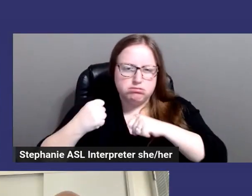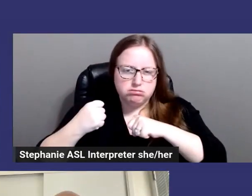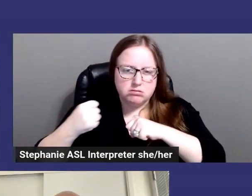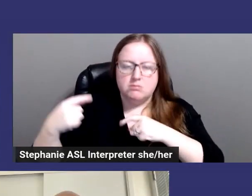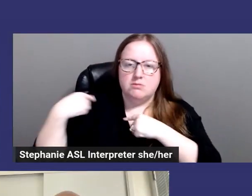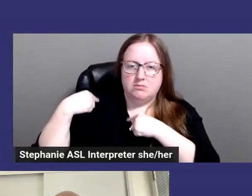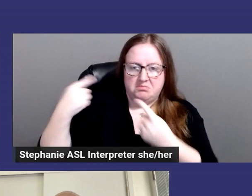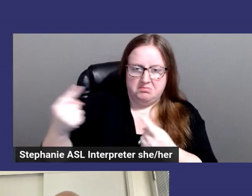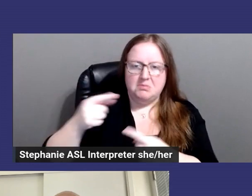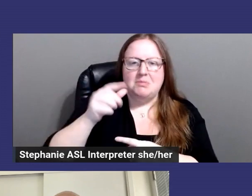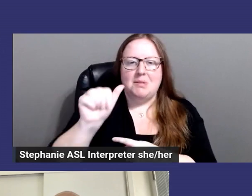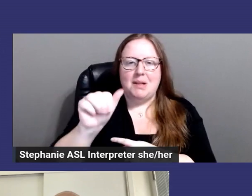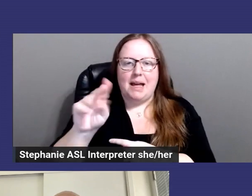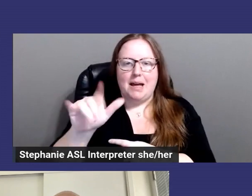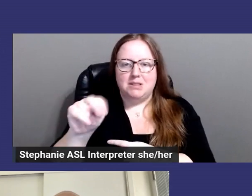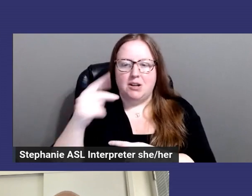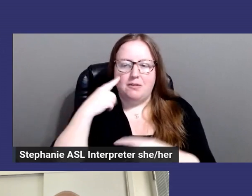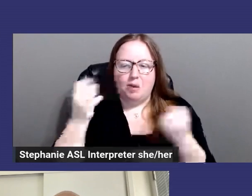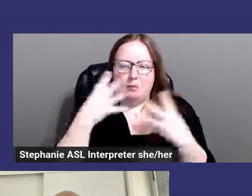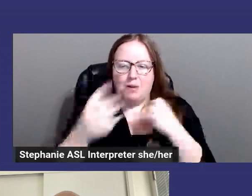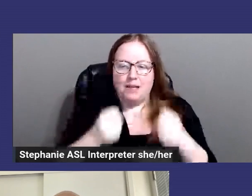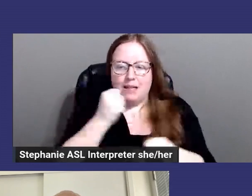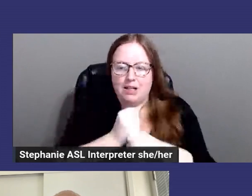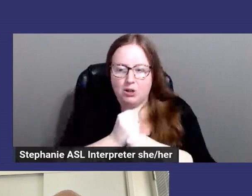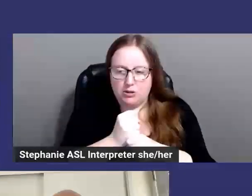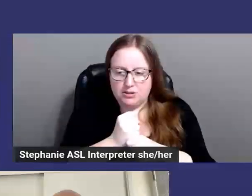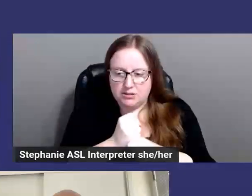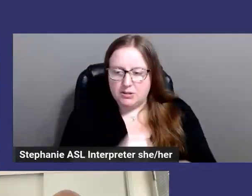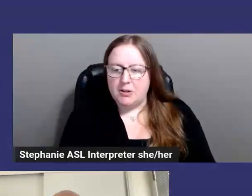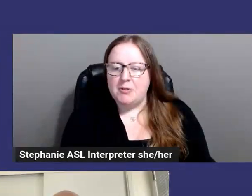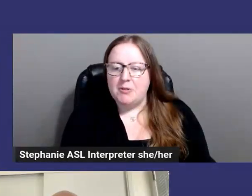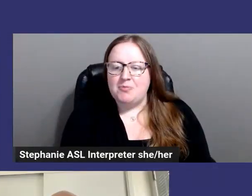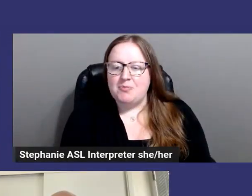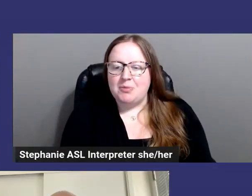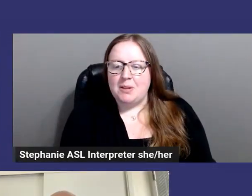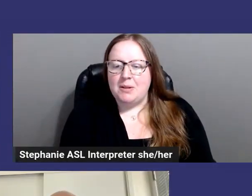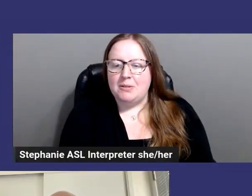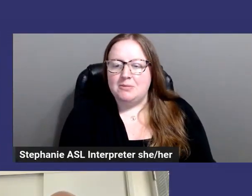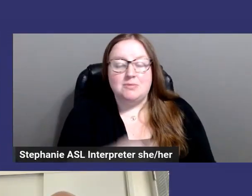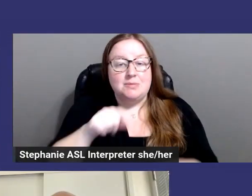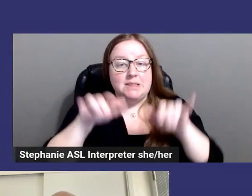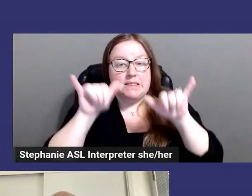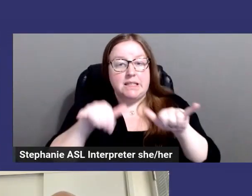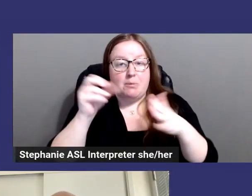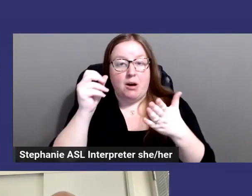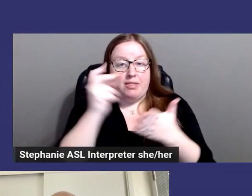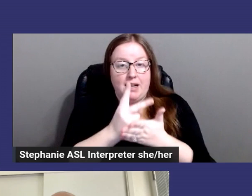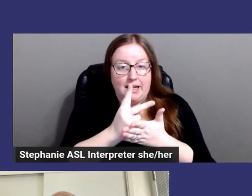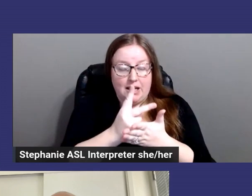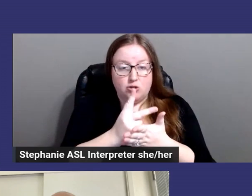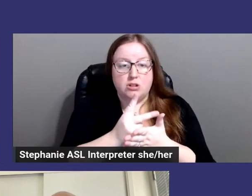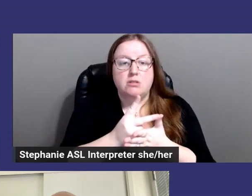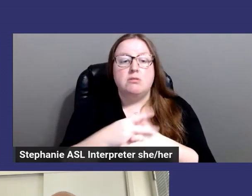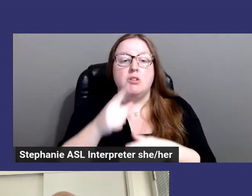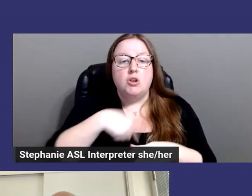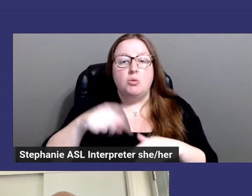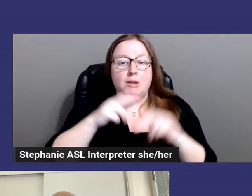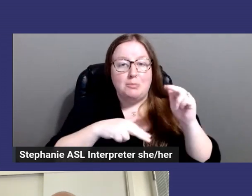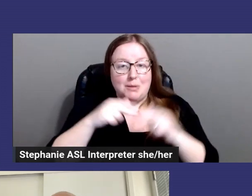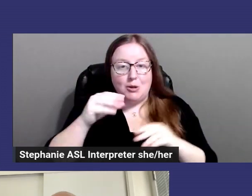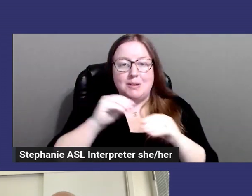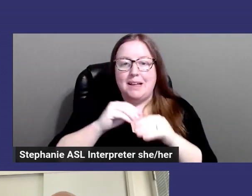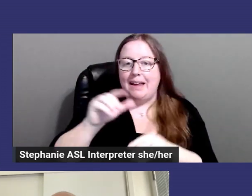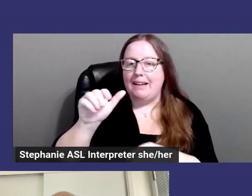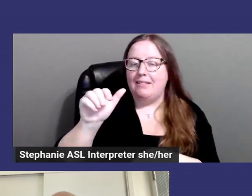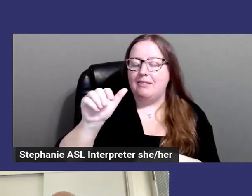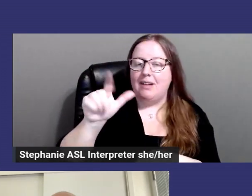Amazon for years, and you use it every day when you're in Amazon. This is the same authentication and authorization engine that we've built into VPC Lattice natively.